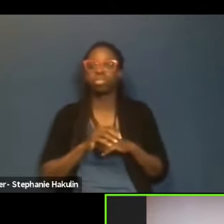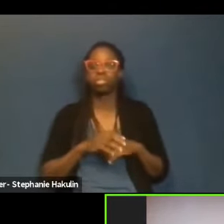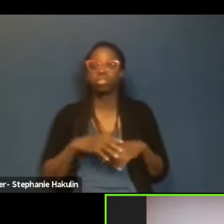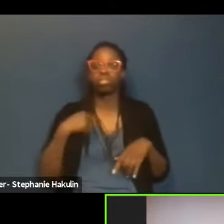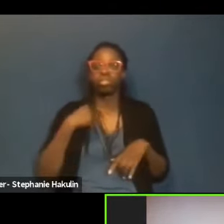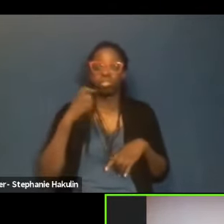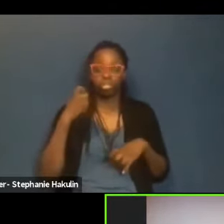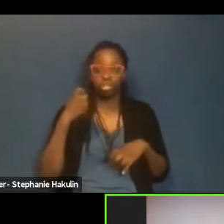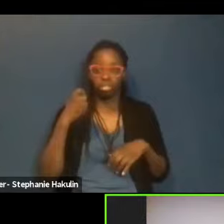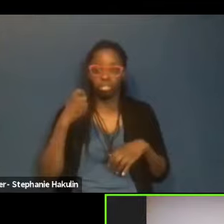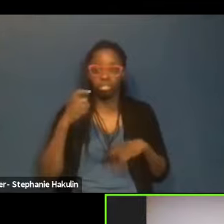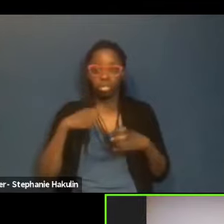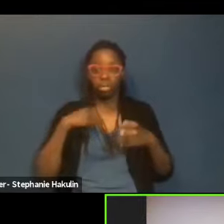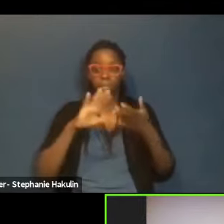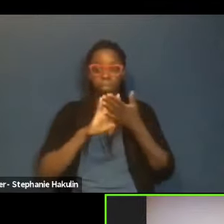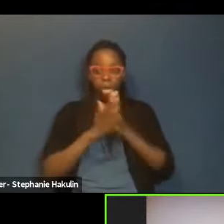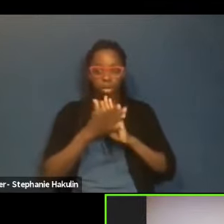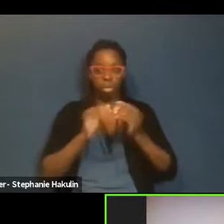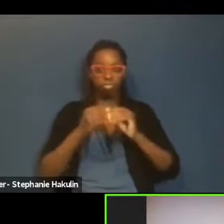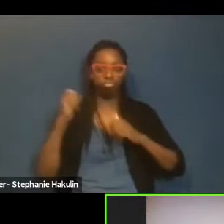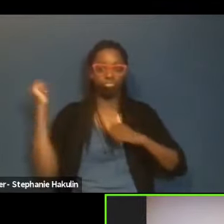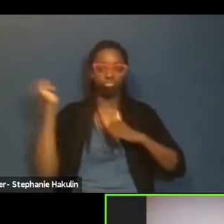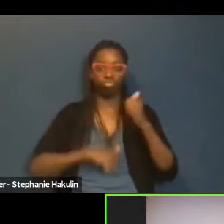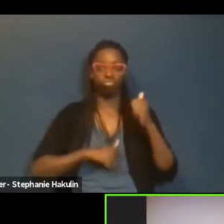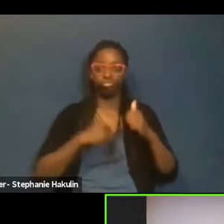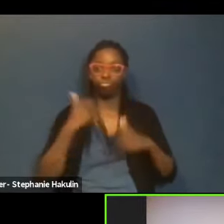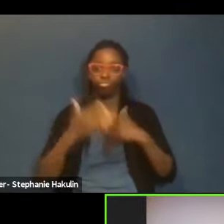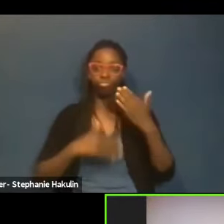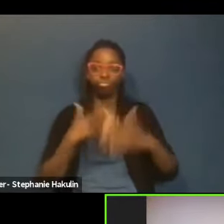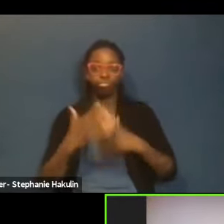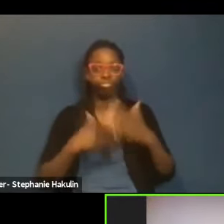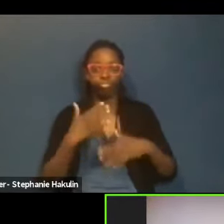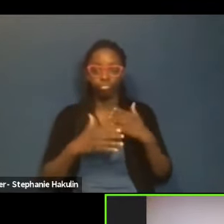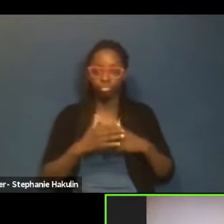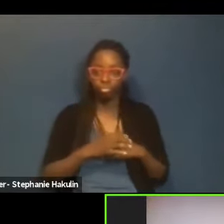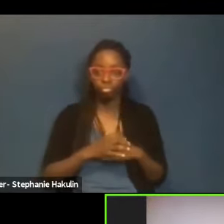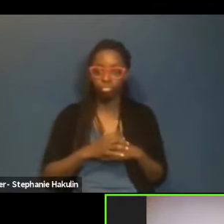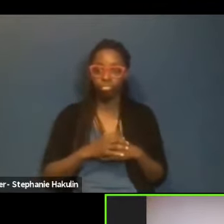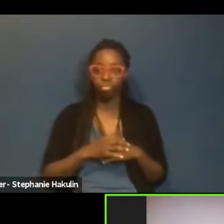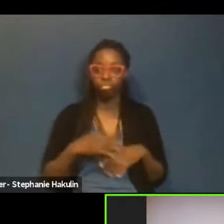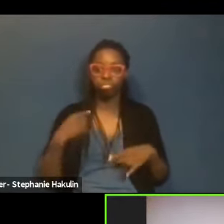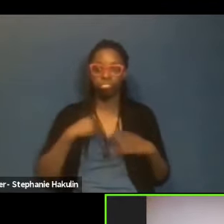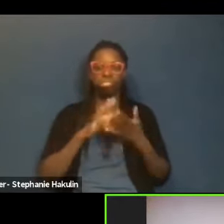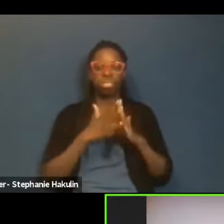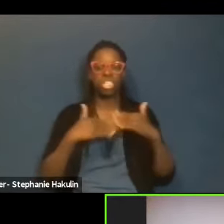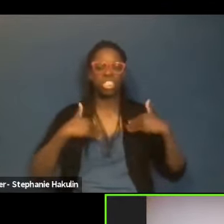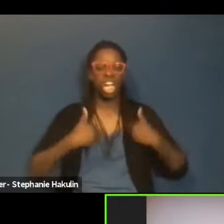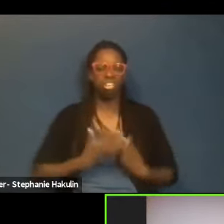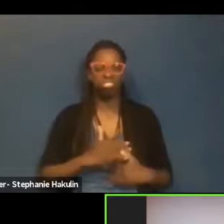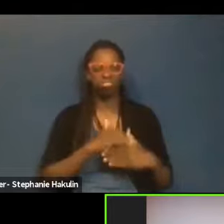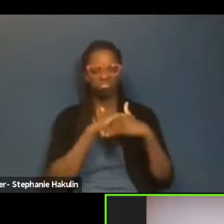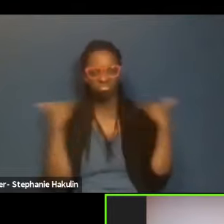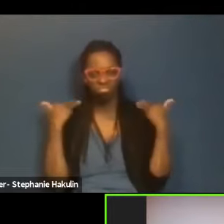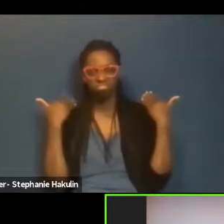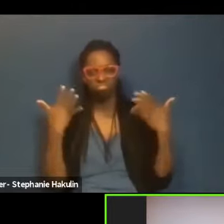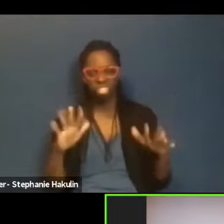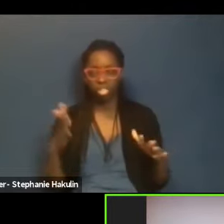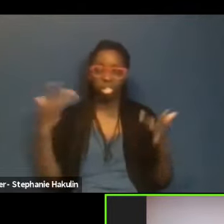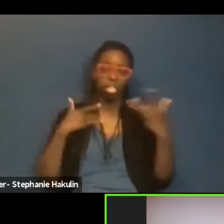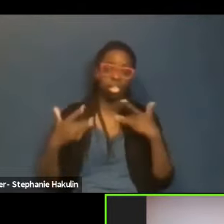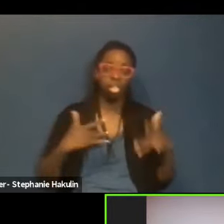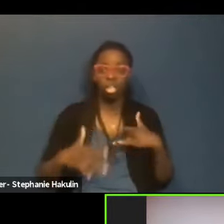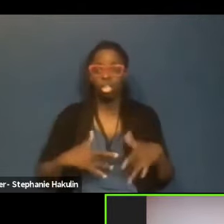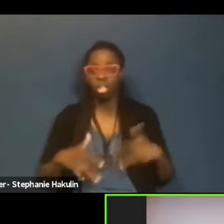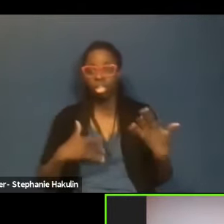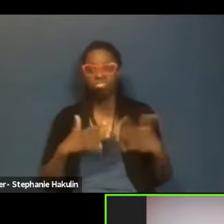hardened. Maybe it was the work of time, or maybe I got tired of dirty hands doing what dirty minds told them to, breaking away from a friend who only wanted